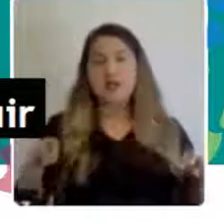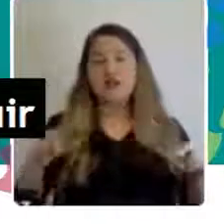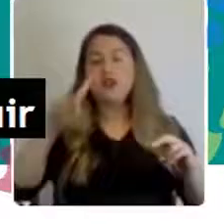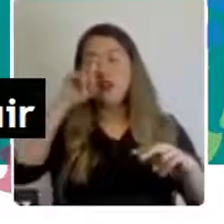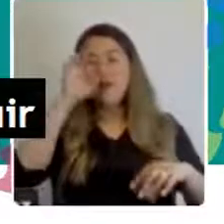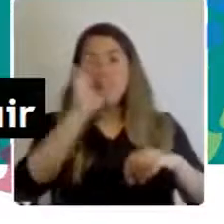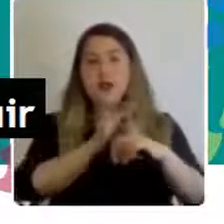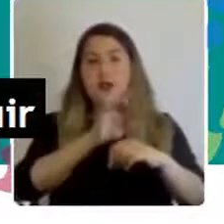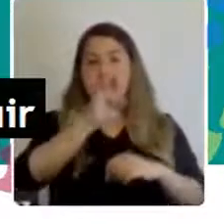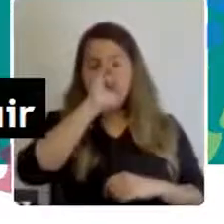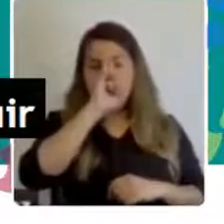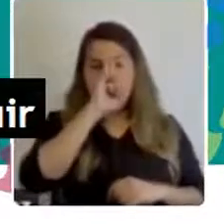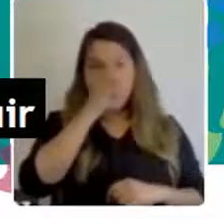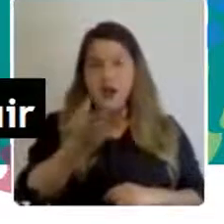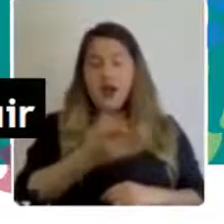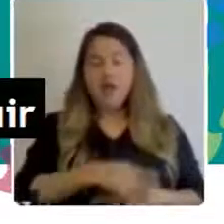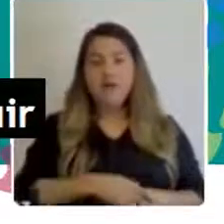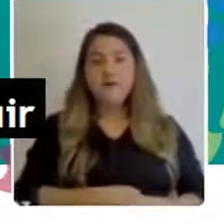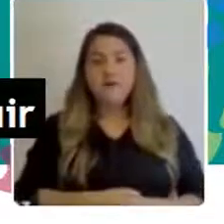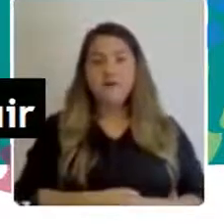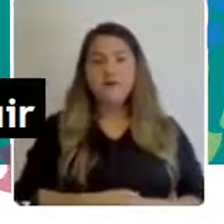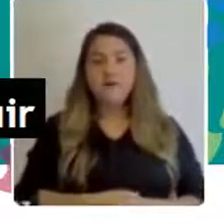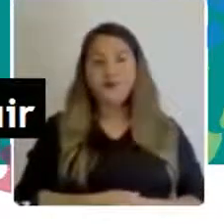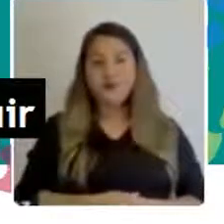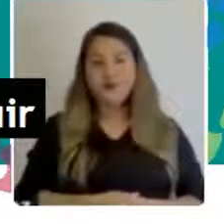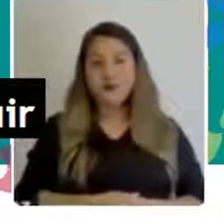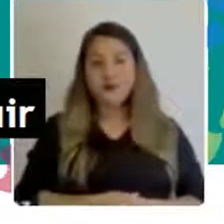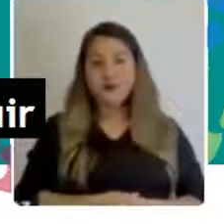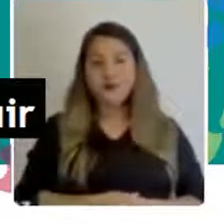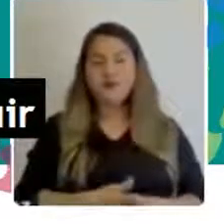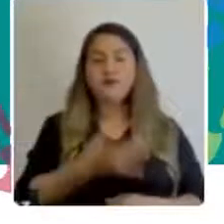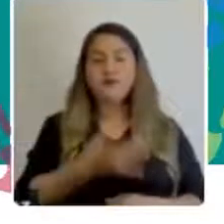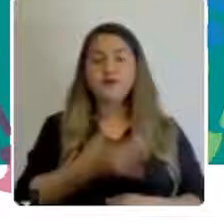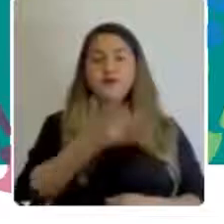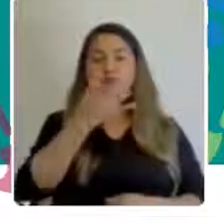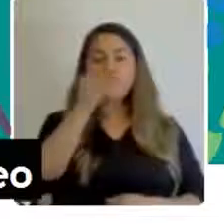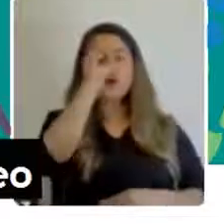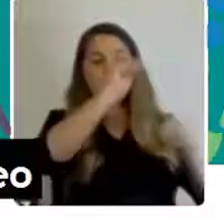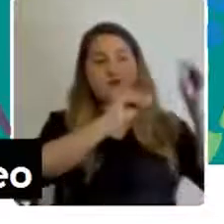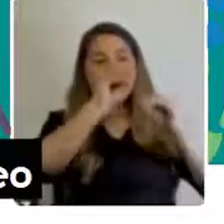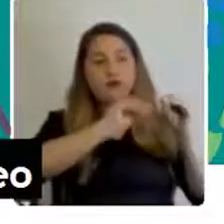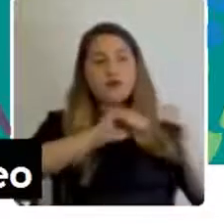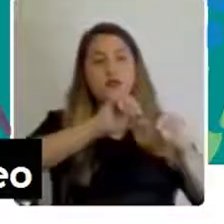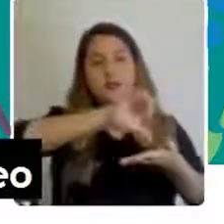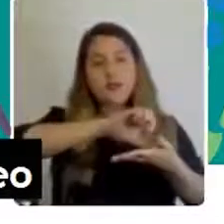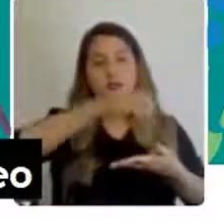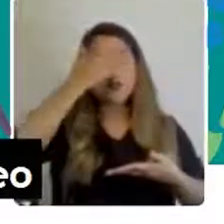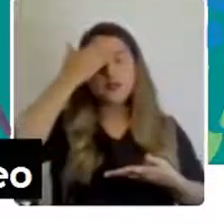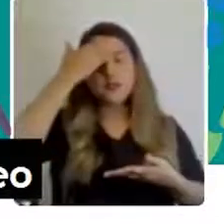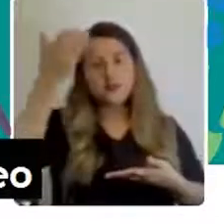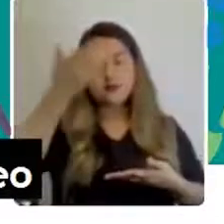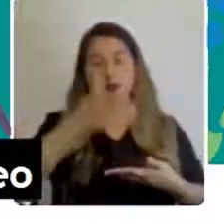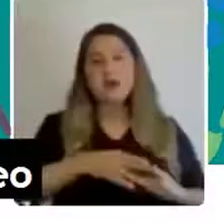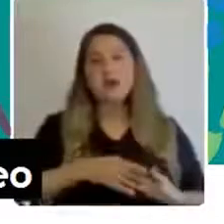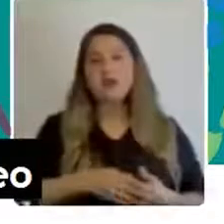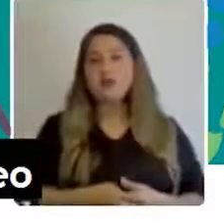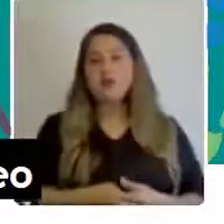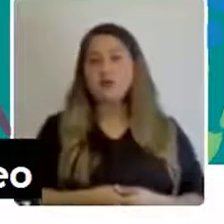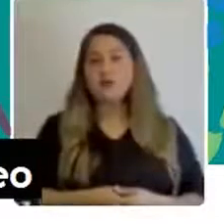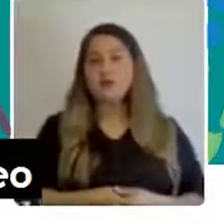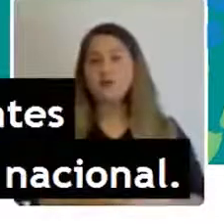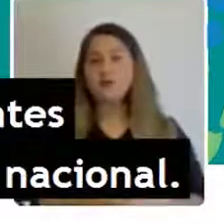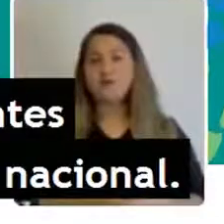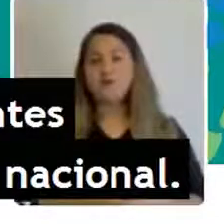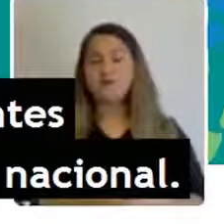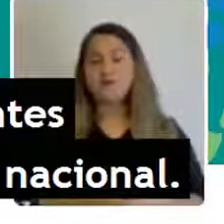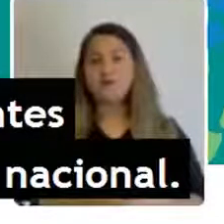and also to start the European reference network, gathering the expertise on rare diseases at the European